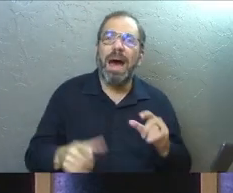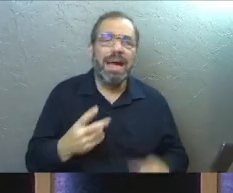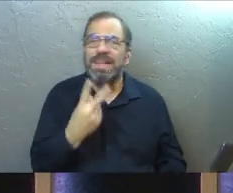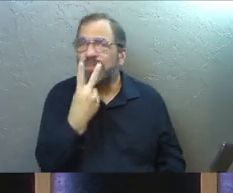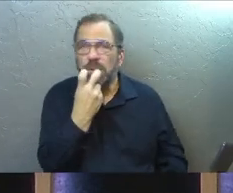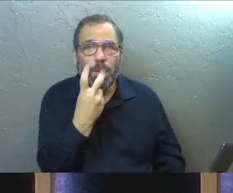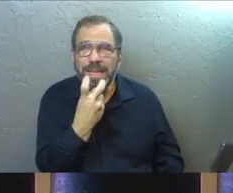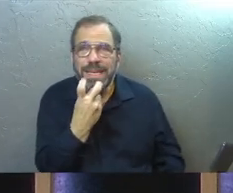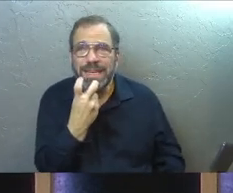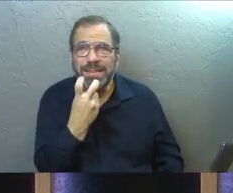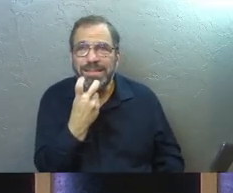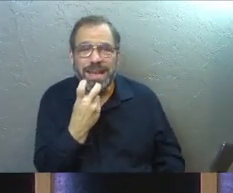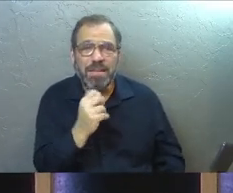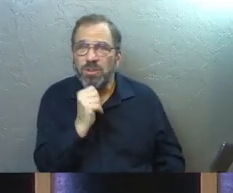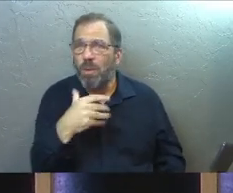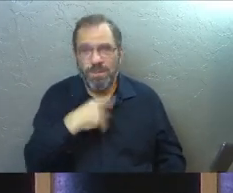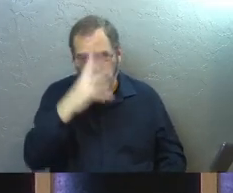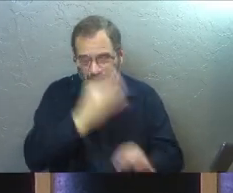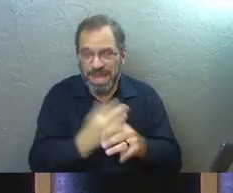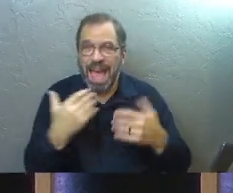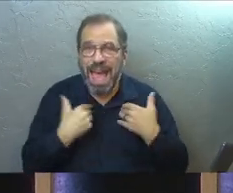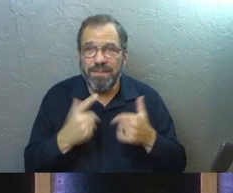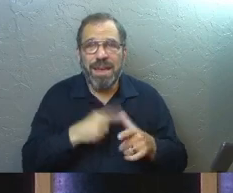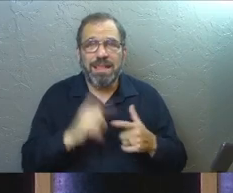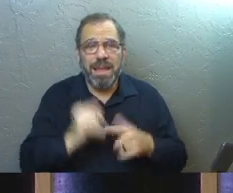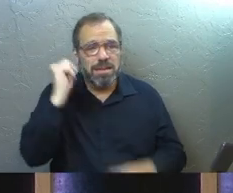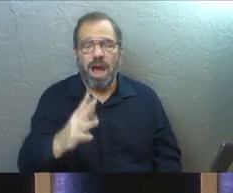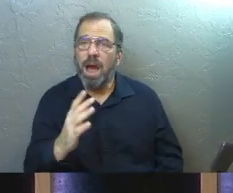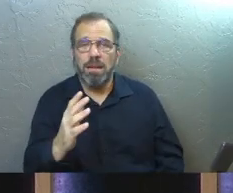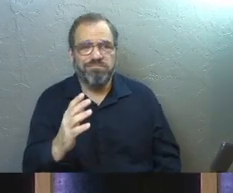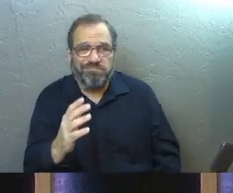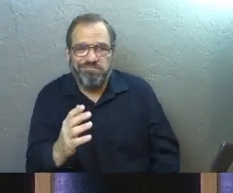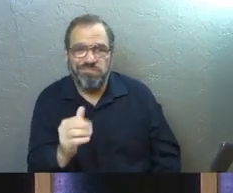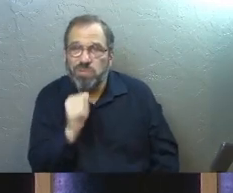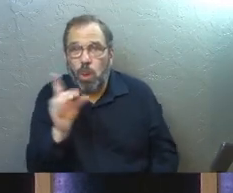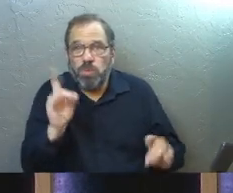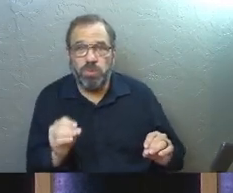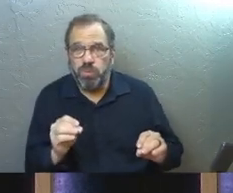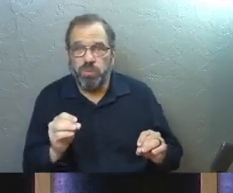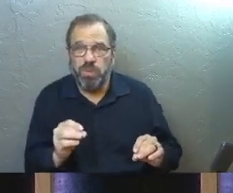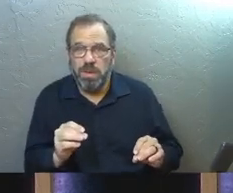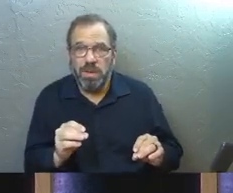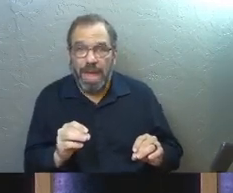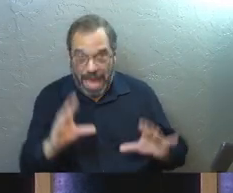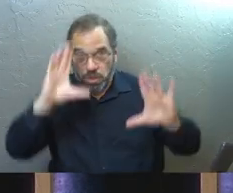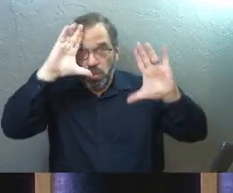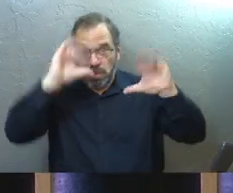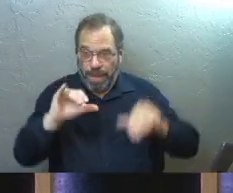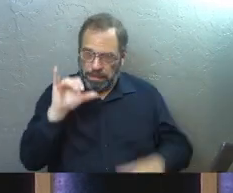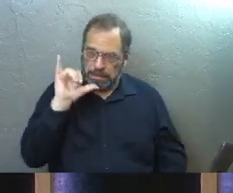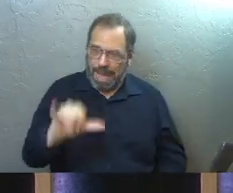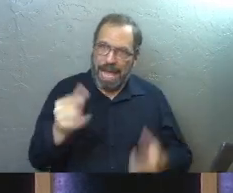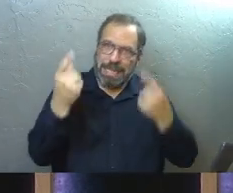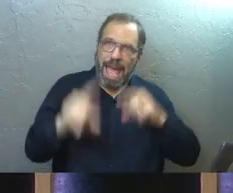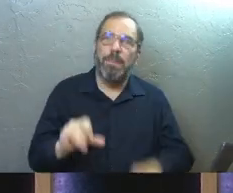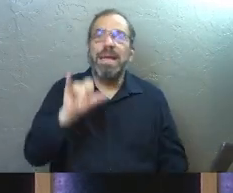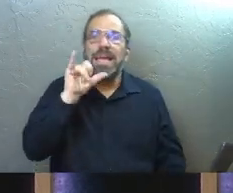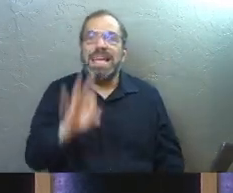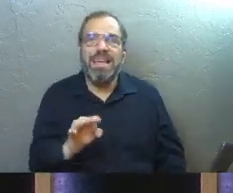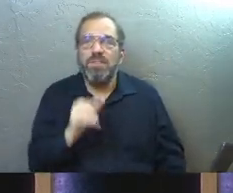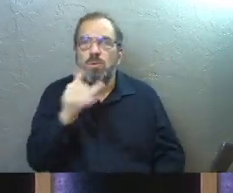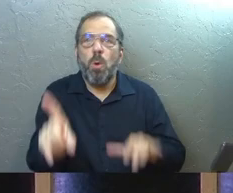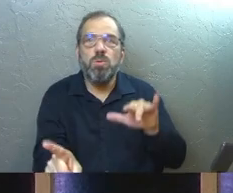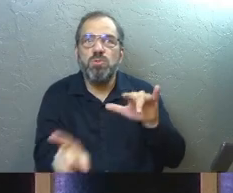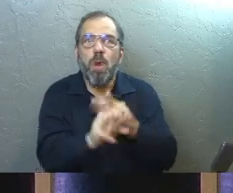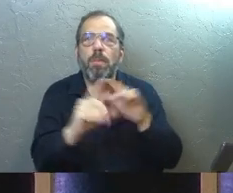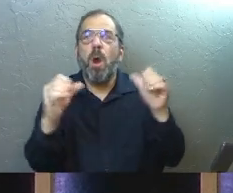you don't believe and you don't have faith, then God won't do the thing. And you should not expect the thing if you don't